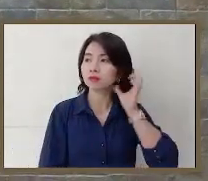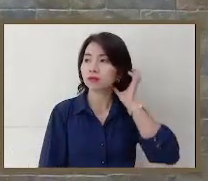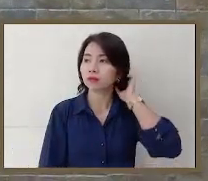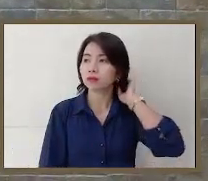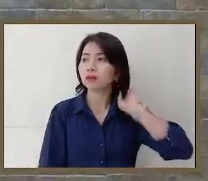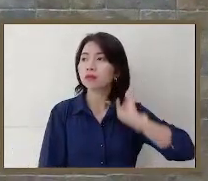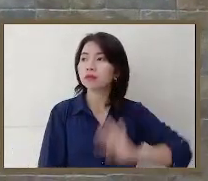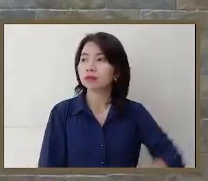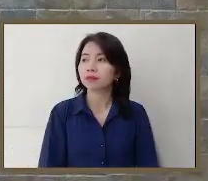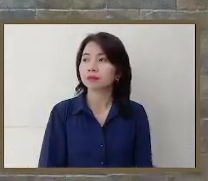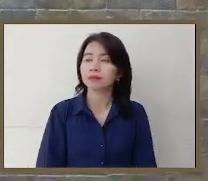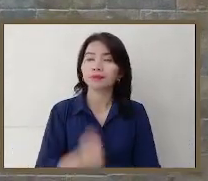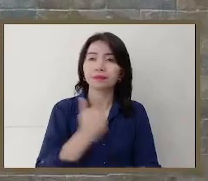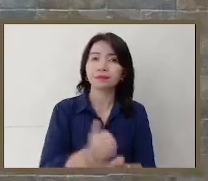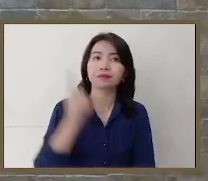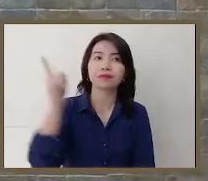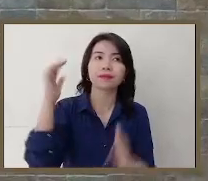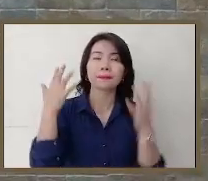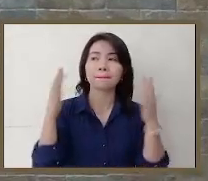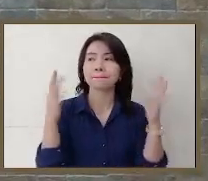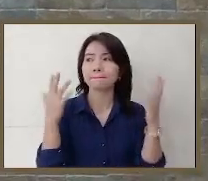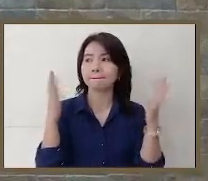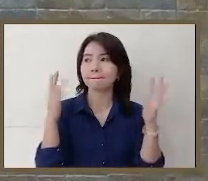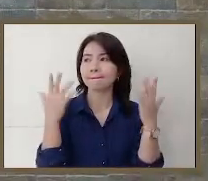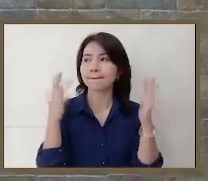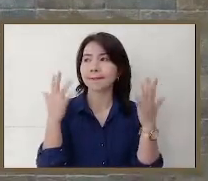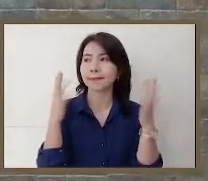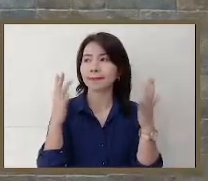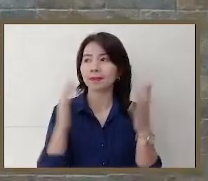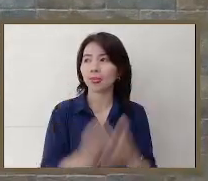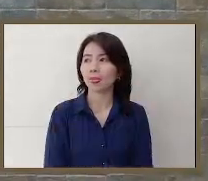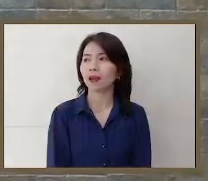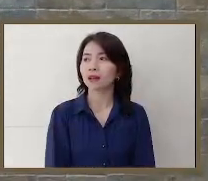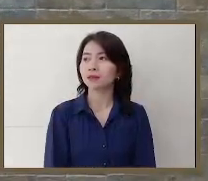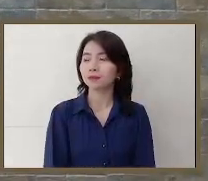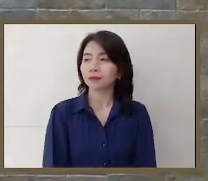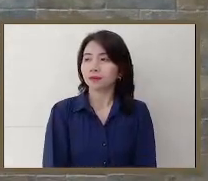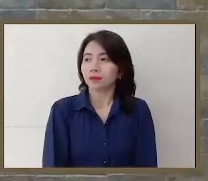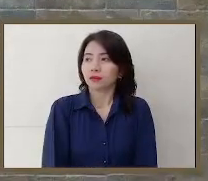Yan, nandito sa taas. Walakpakan po natin. Amen. Welcome po. Amen.